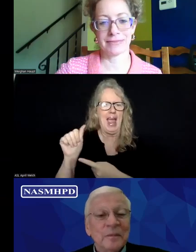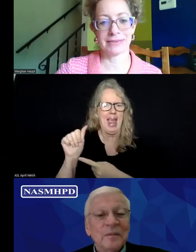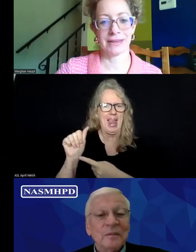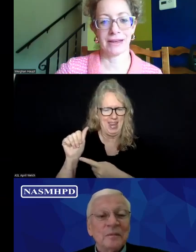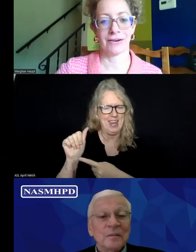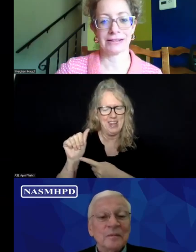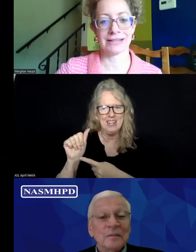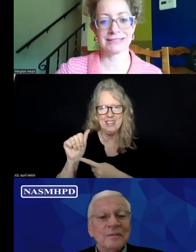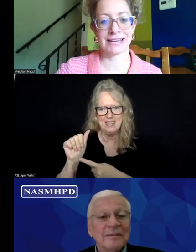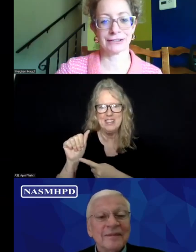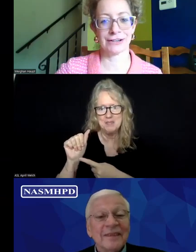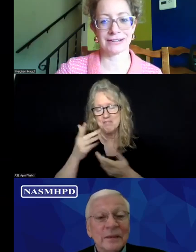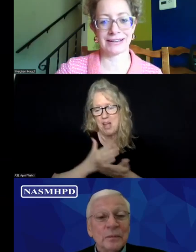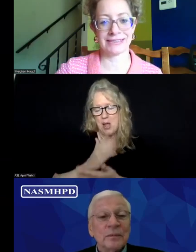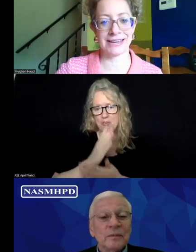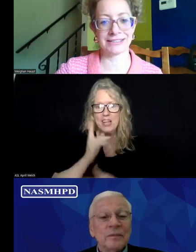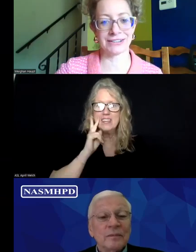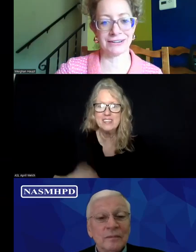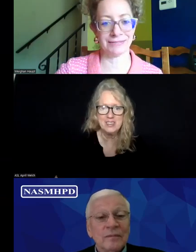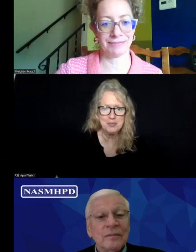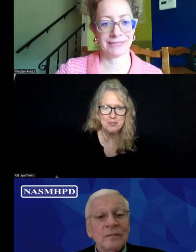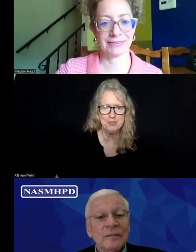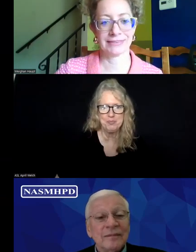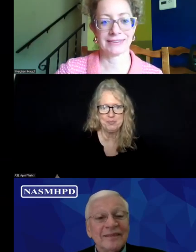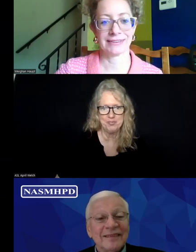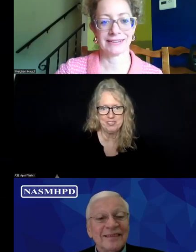right. All right, let's take a look at the answer.